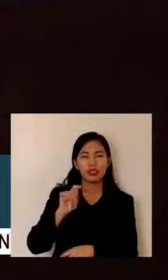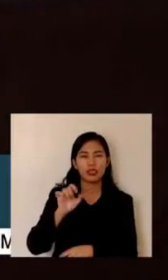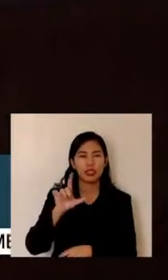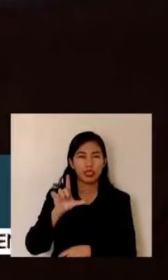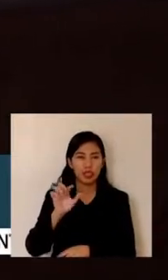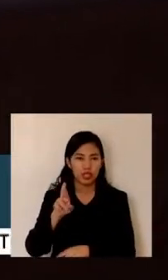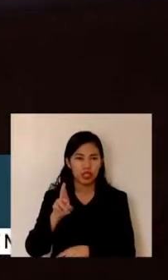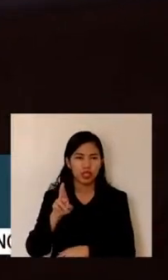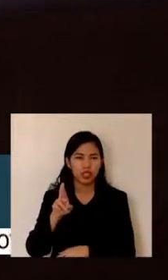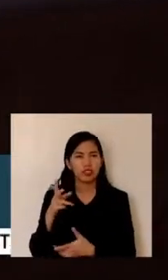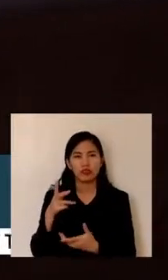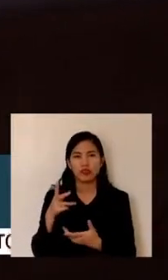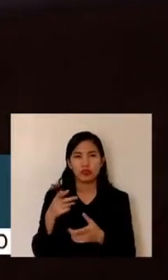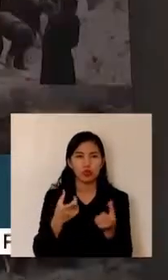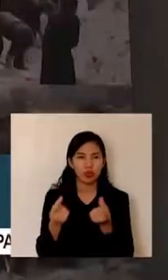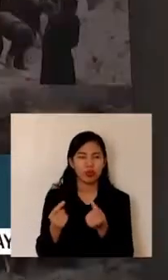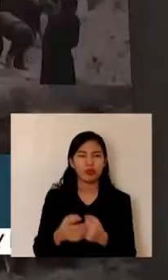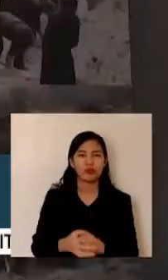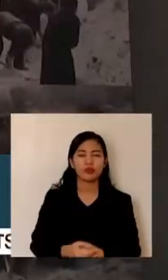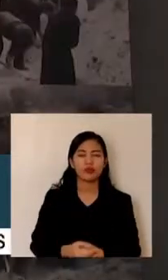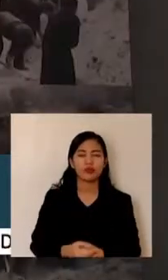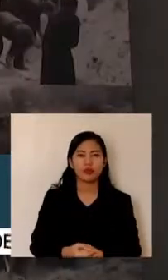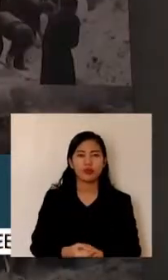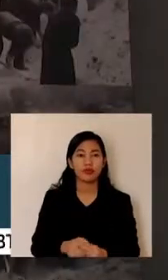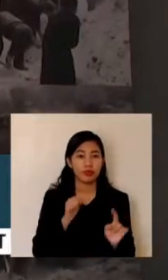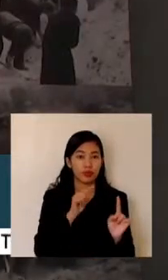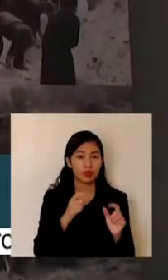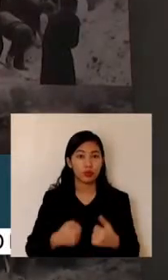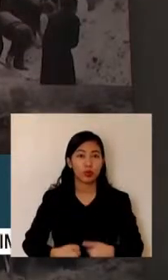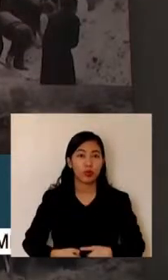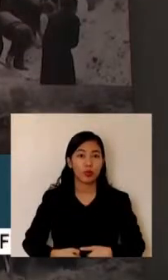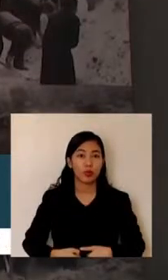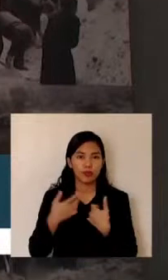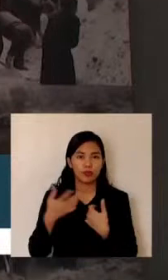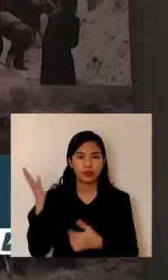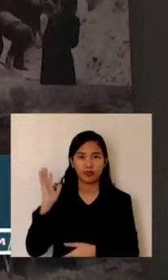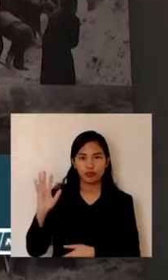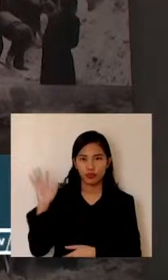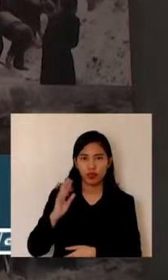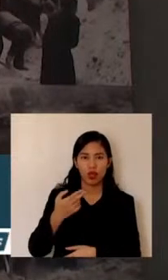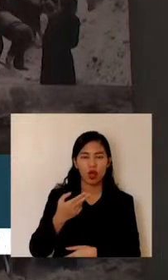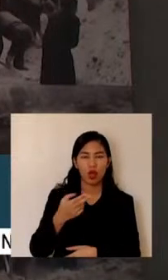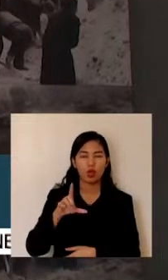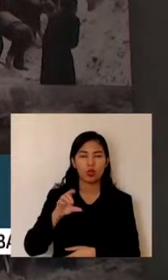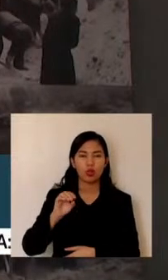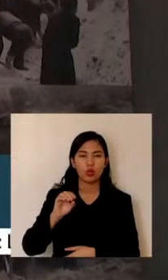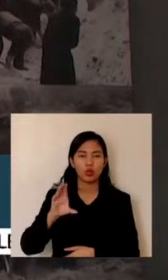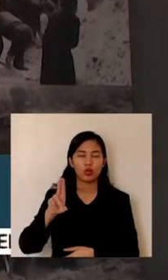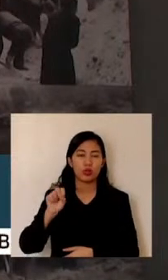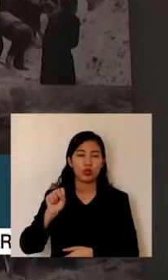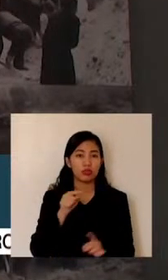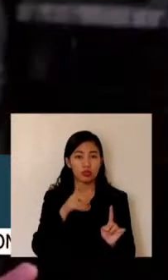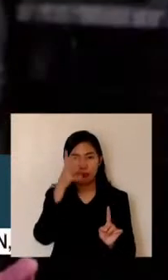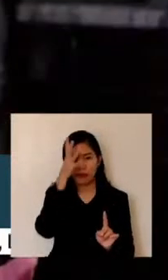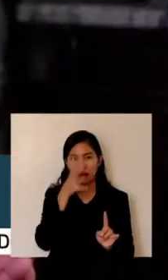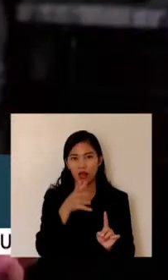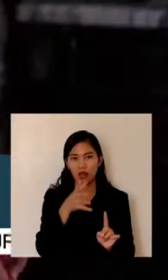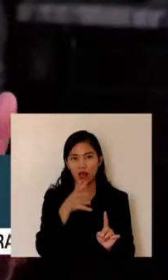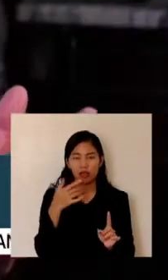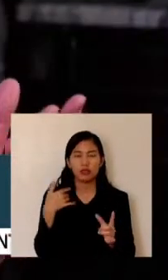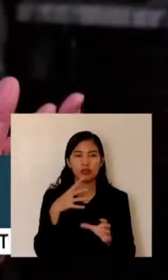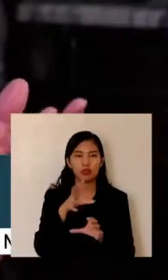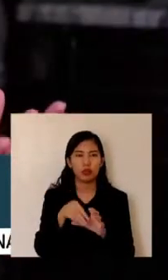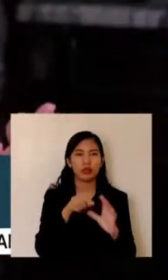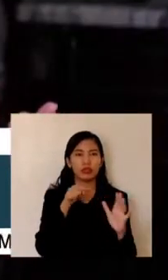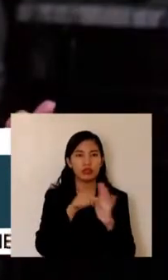a concentration camp as a child. His parents and brother were among the 6 million Jews killed by the Nazis. How can